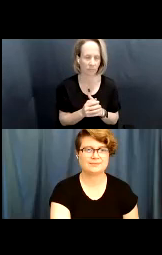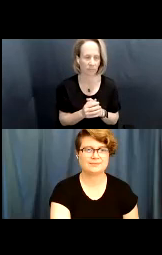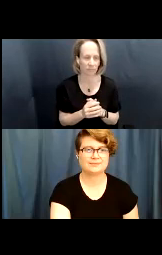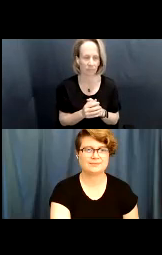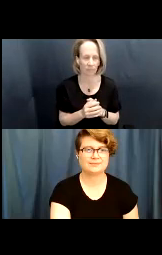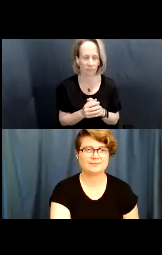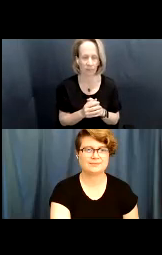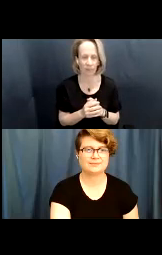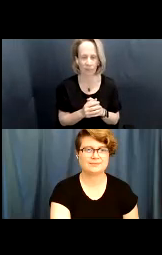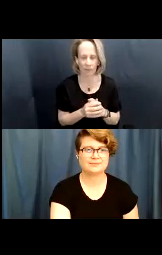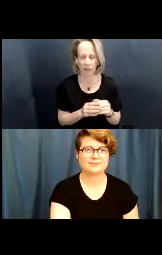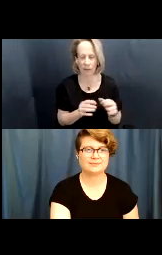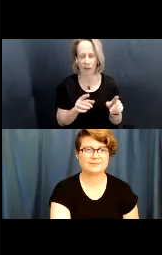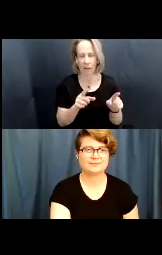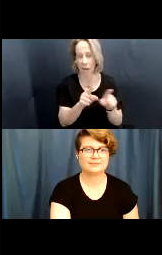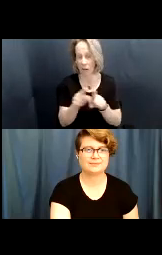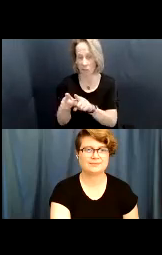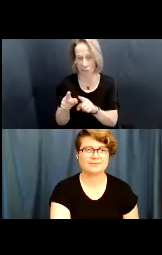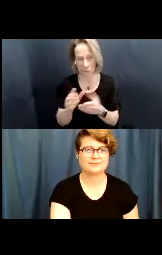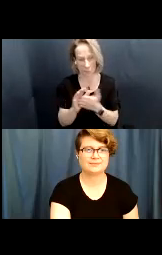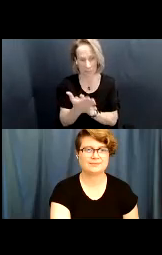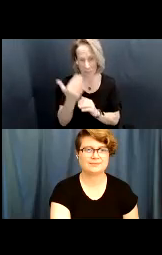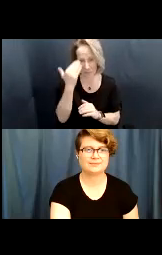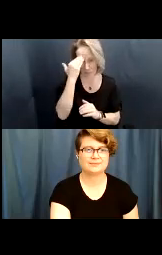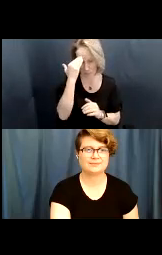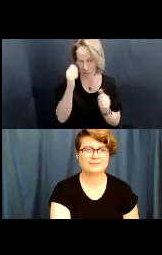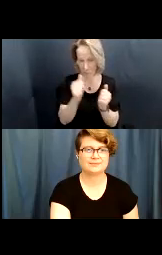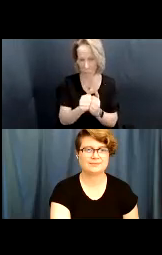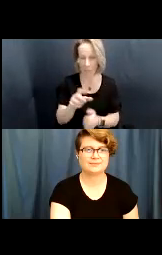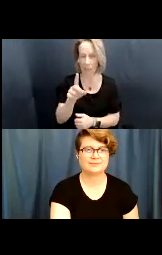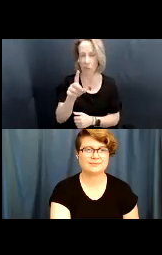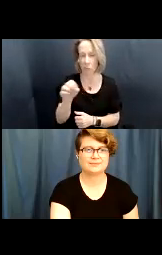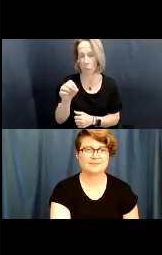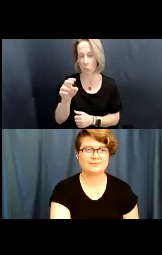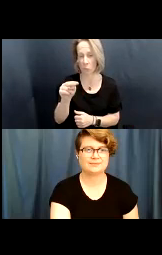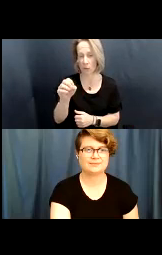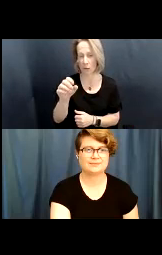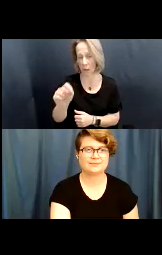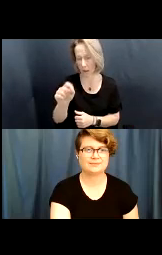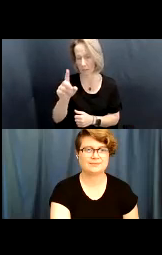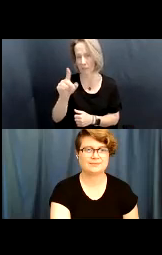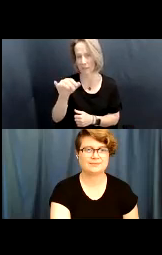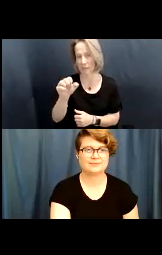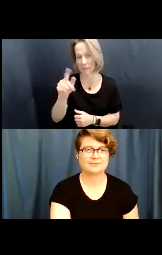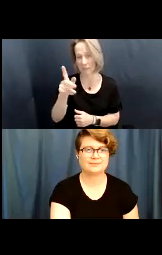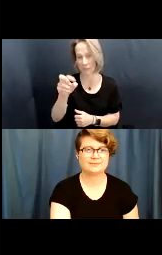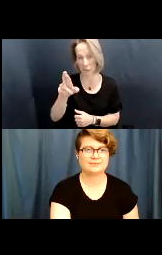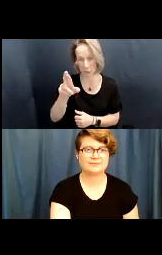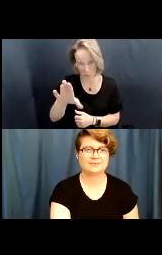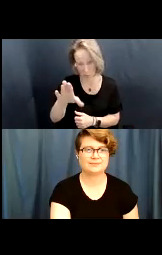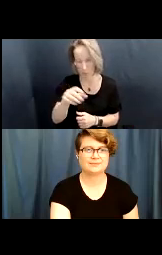Additionally, I think becoming familiar with things like do not disturb settings and those alert notifications on our